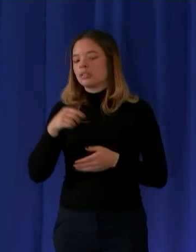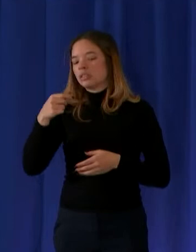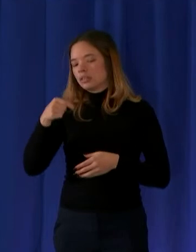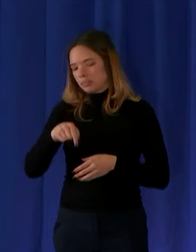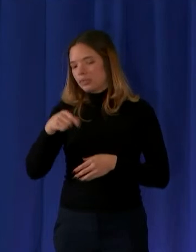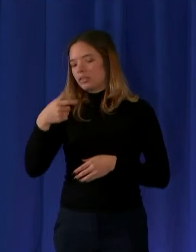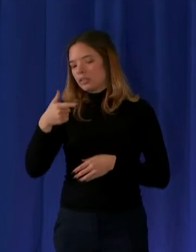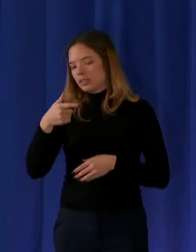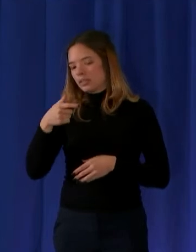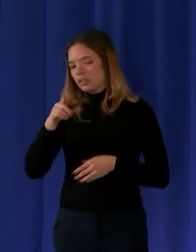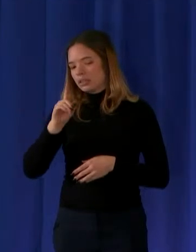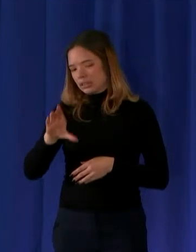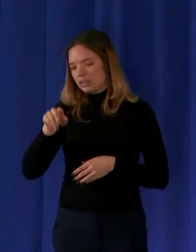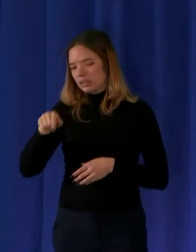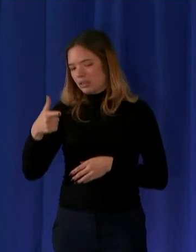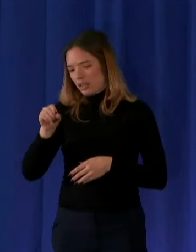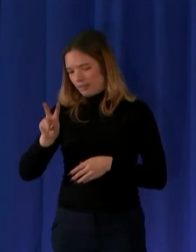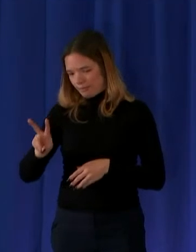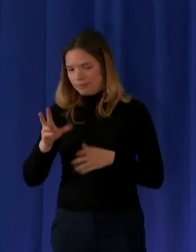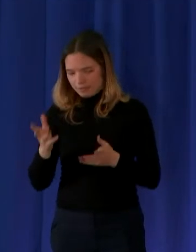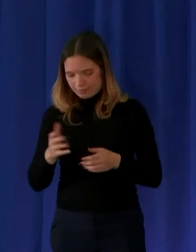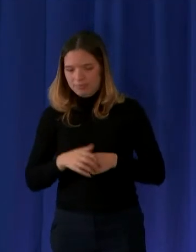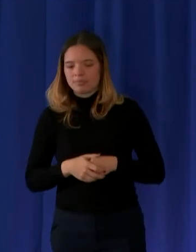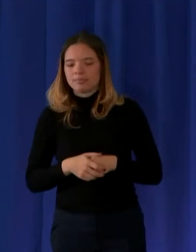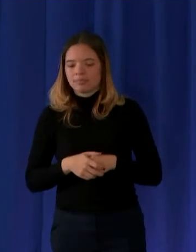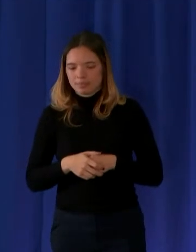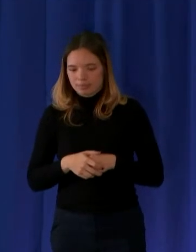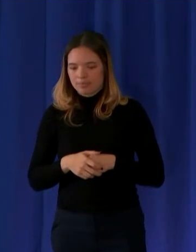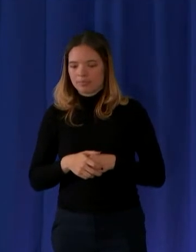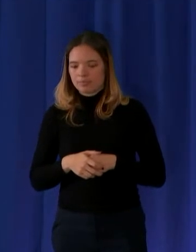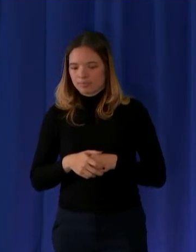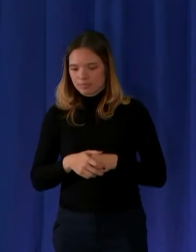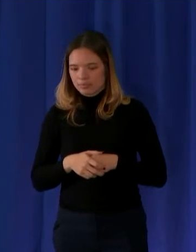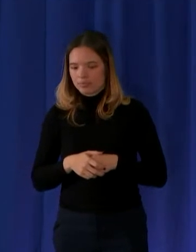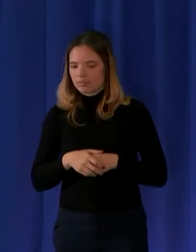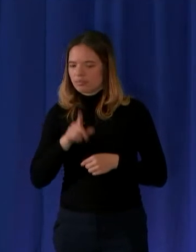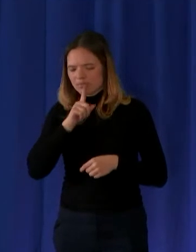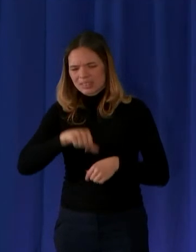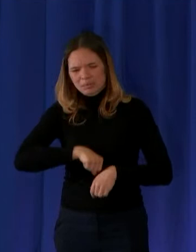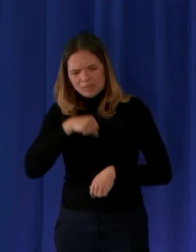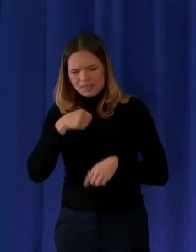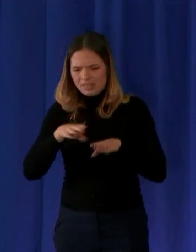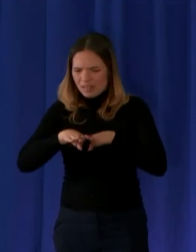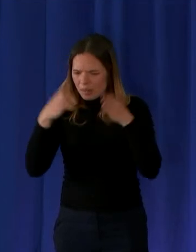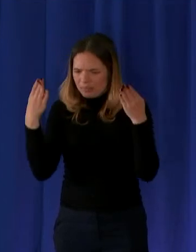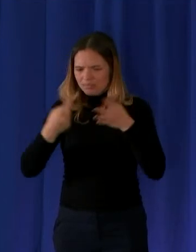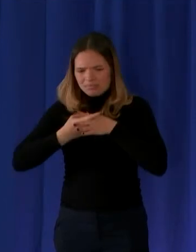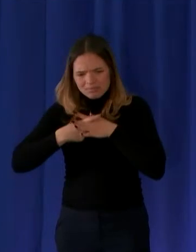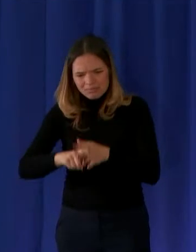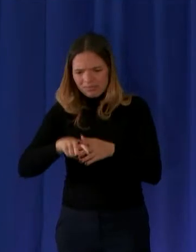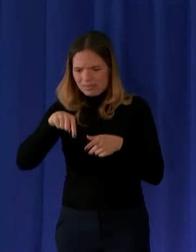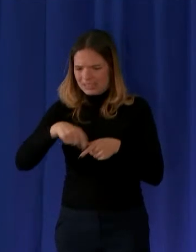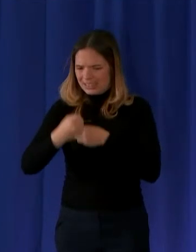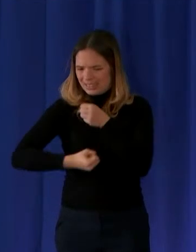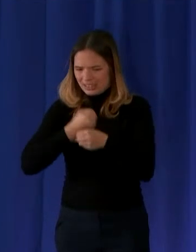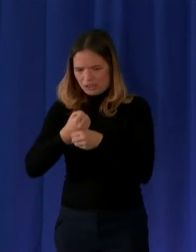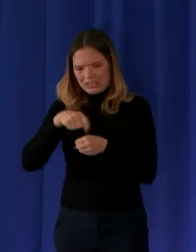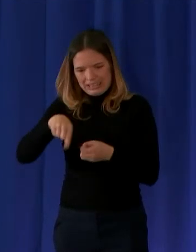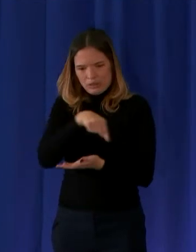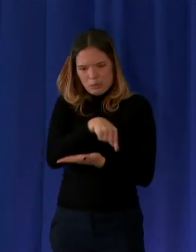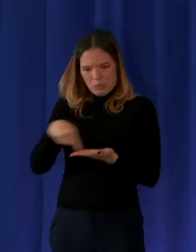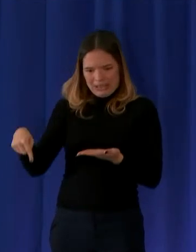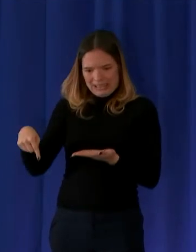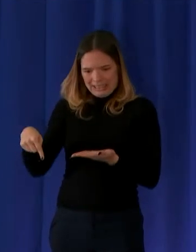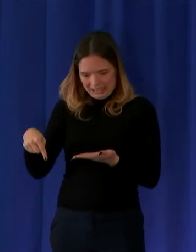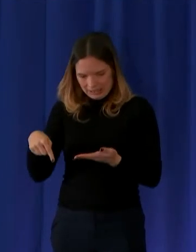more. We're also very proud to open, to break the ground this week at St.